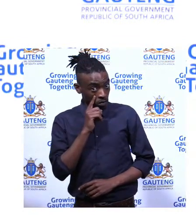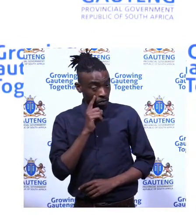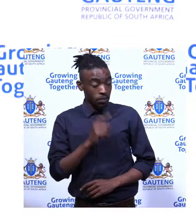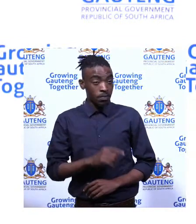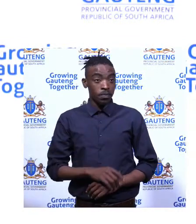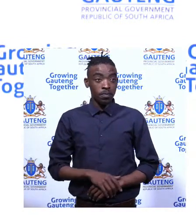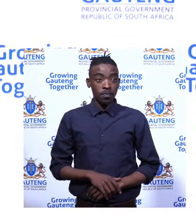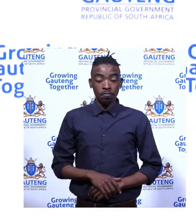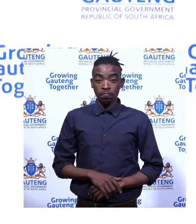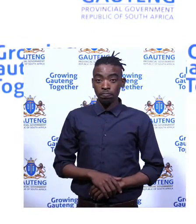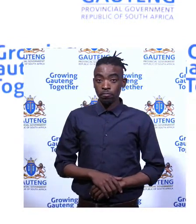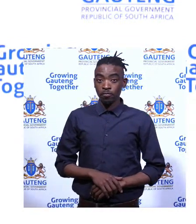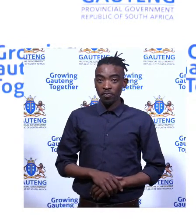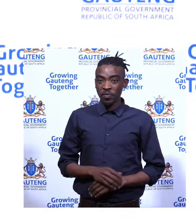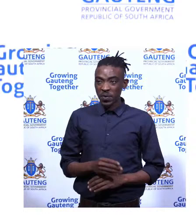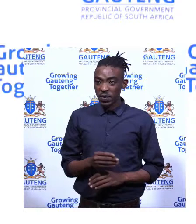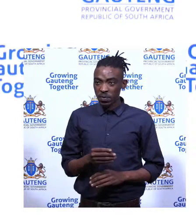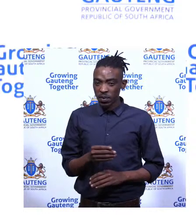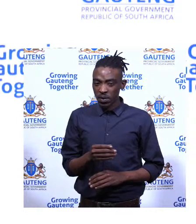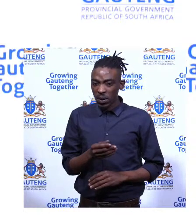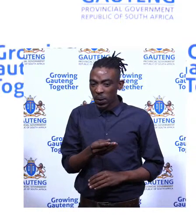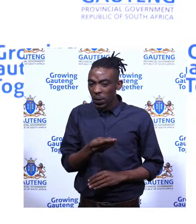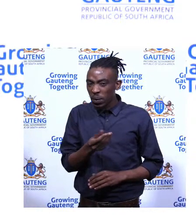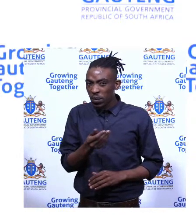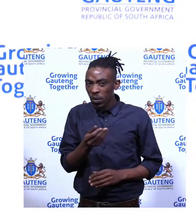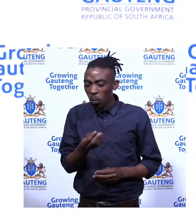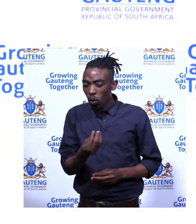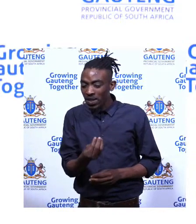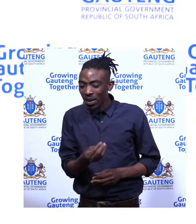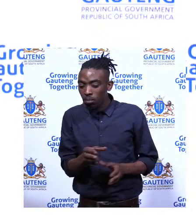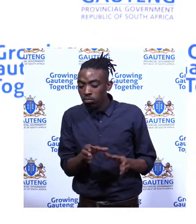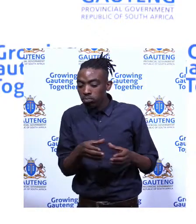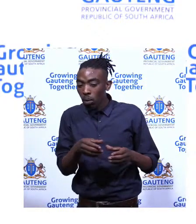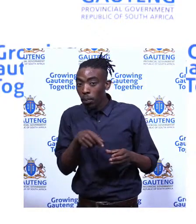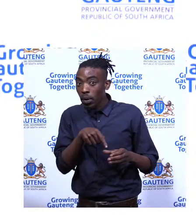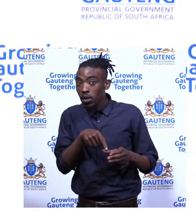a few from the WhatsApp.